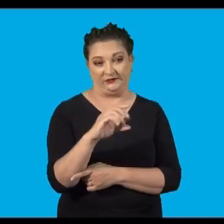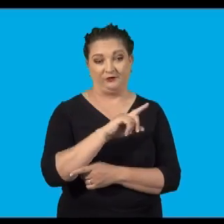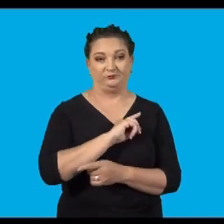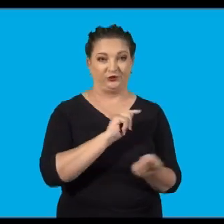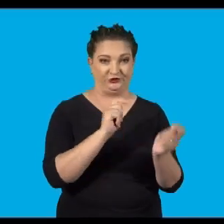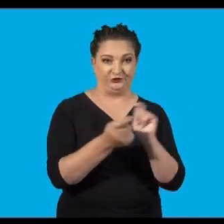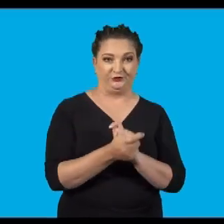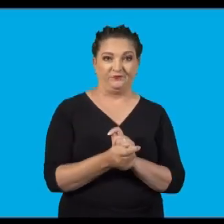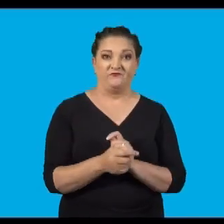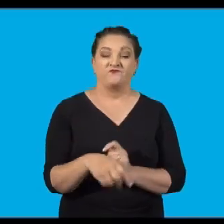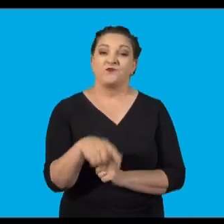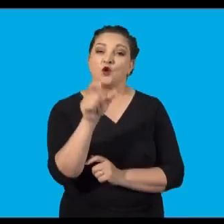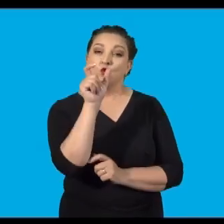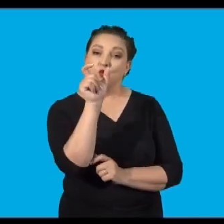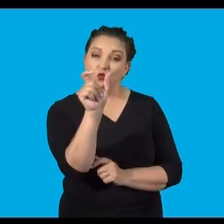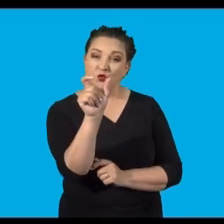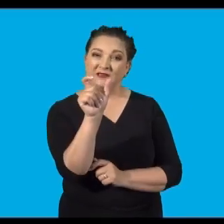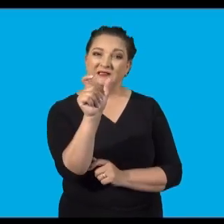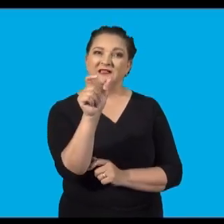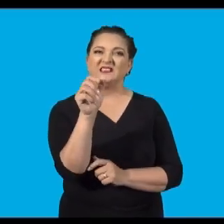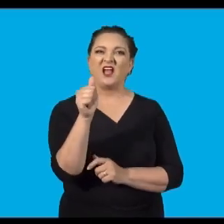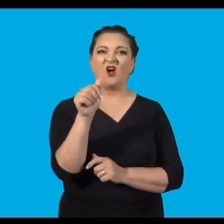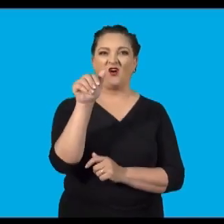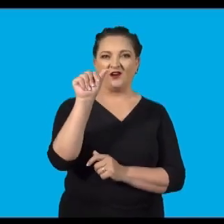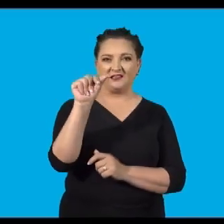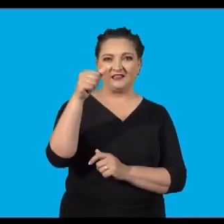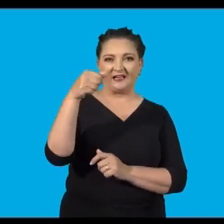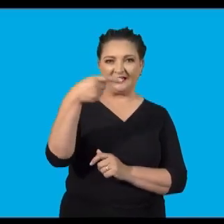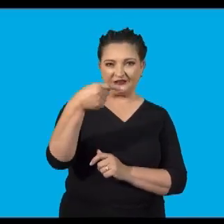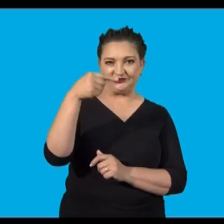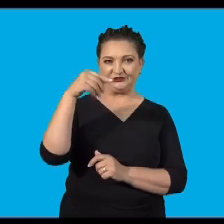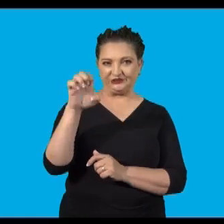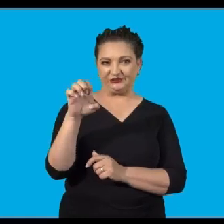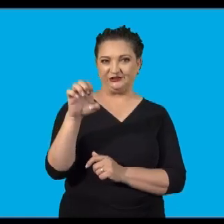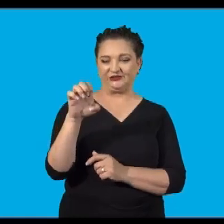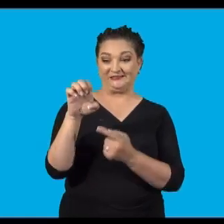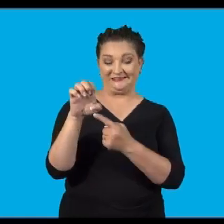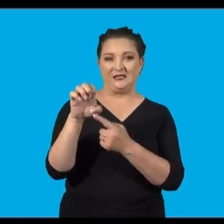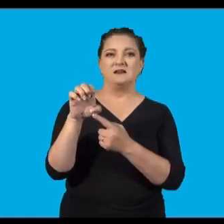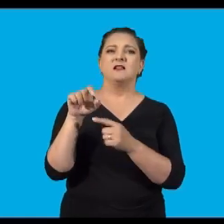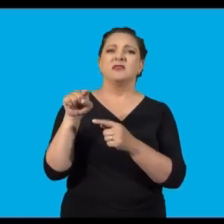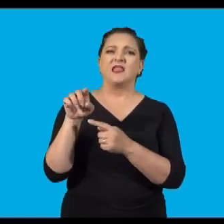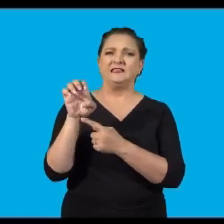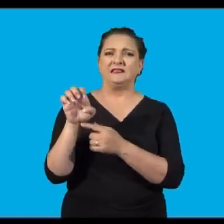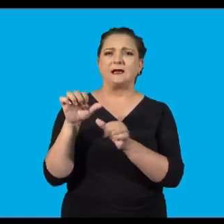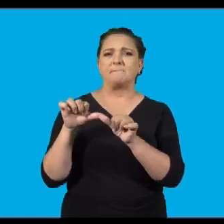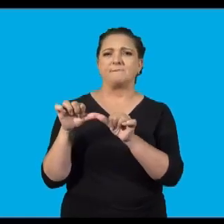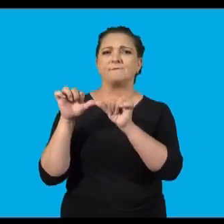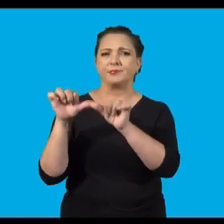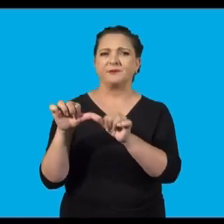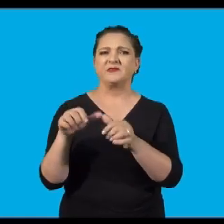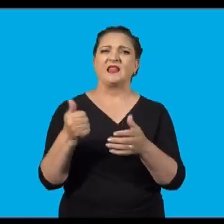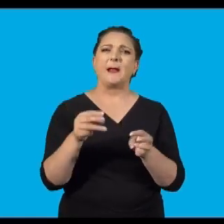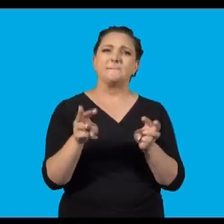order, all right. So let's see. When words end on age, the E remains like manage